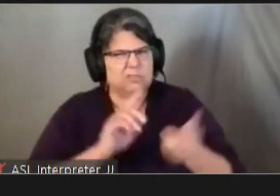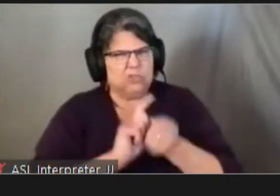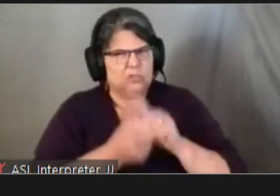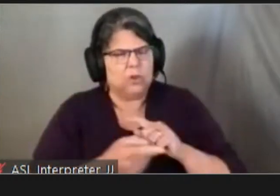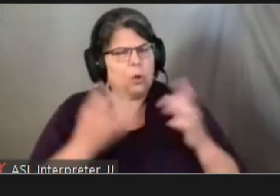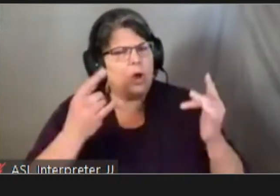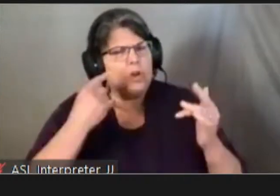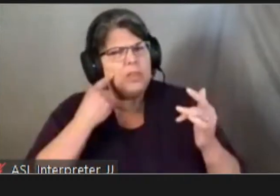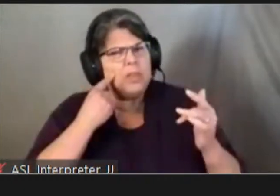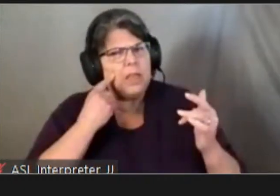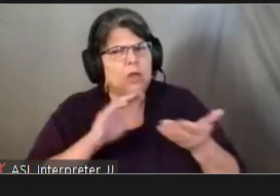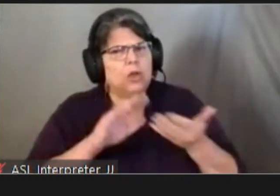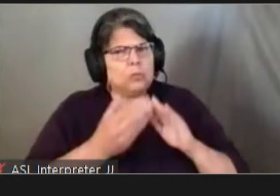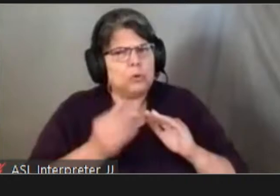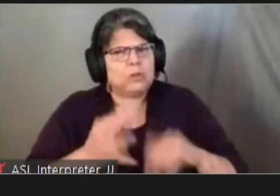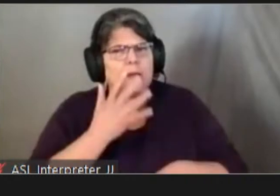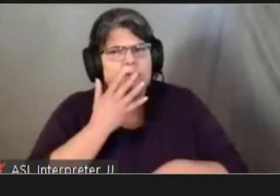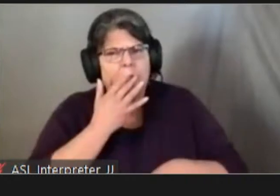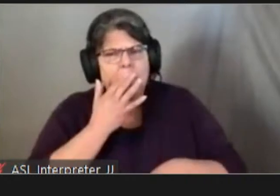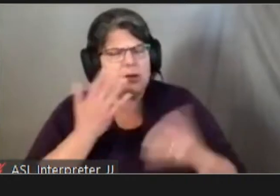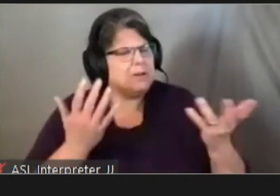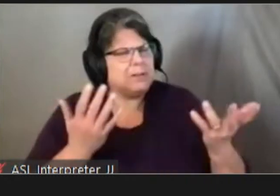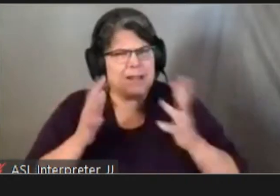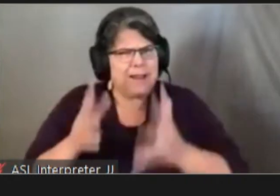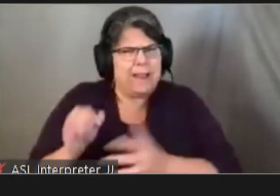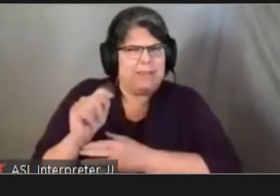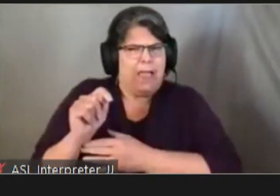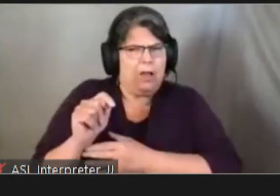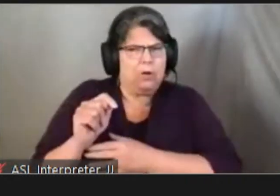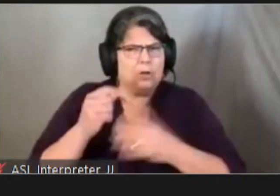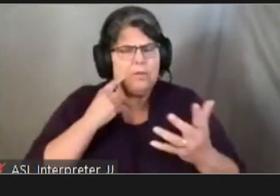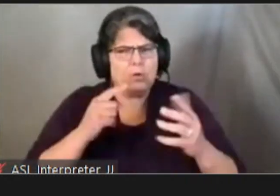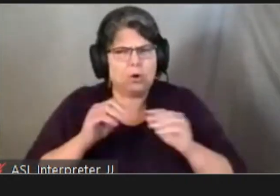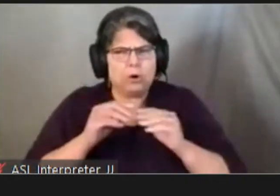of colors are being left behind in the rollout of